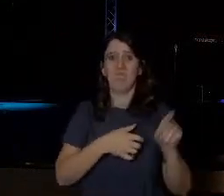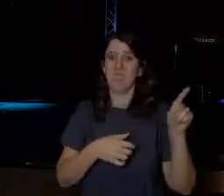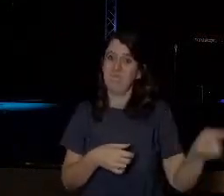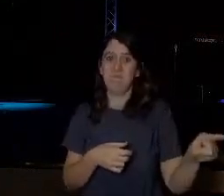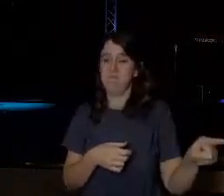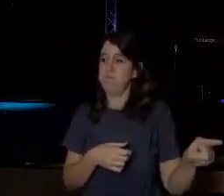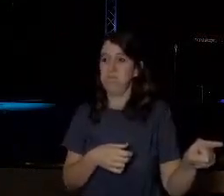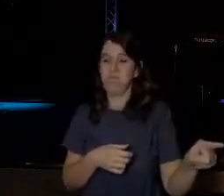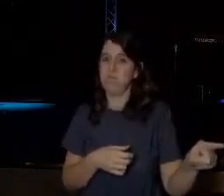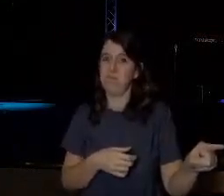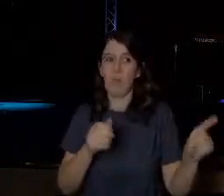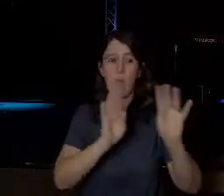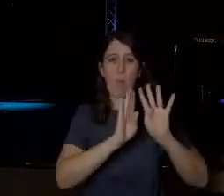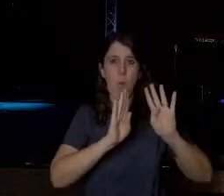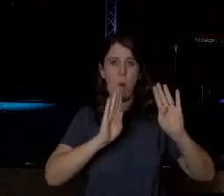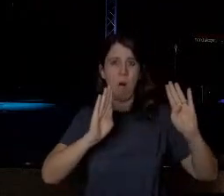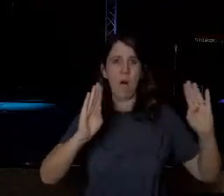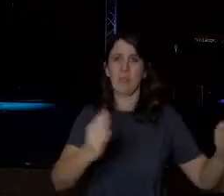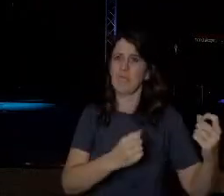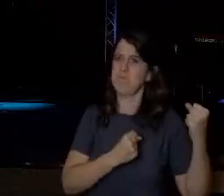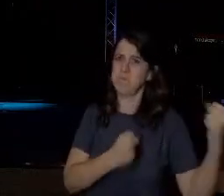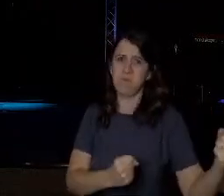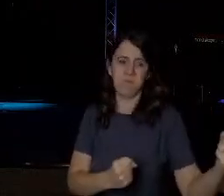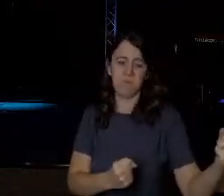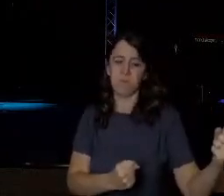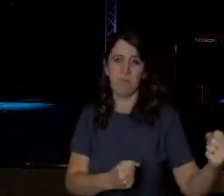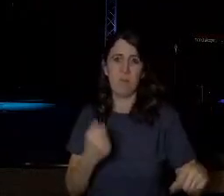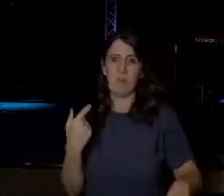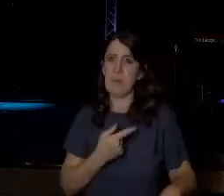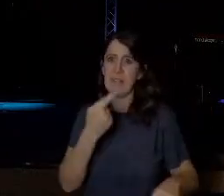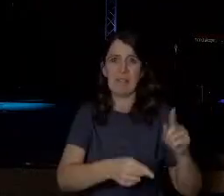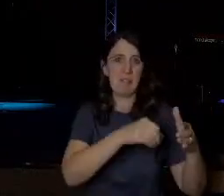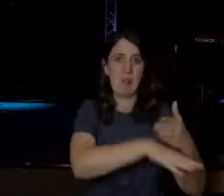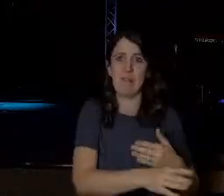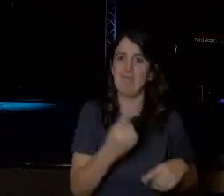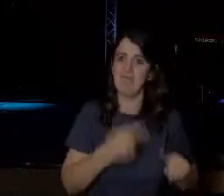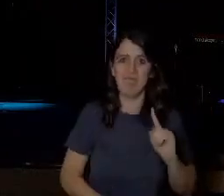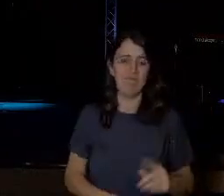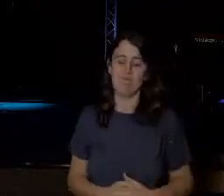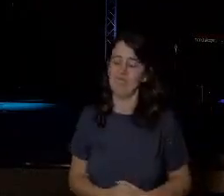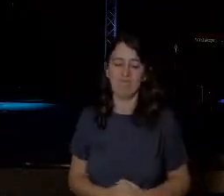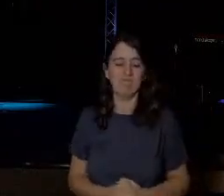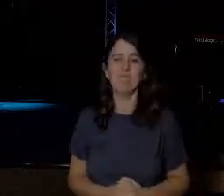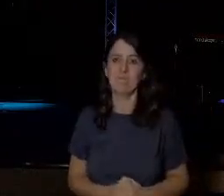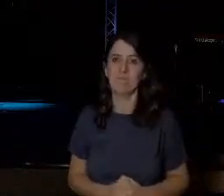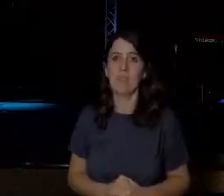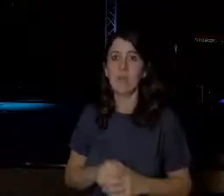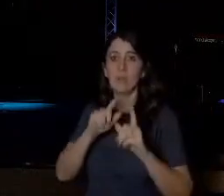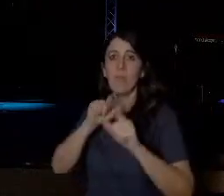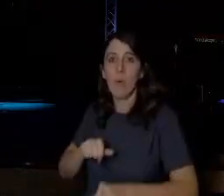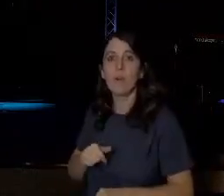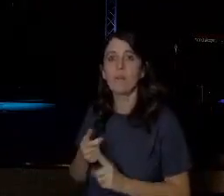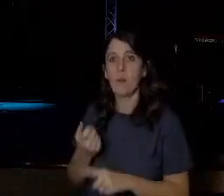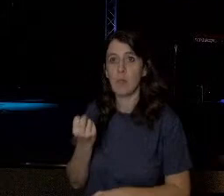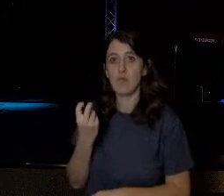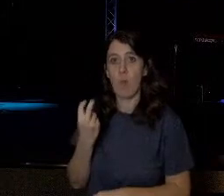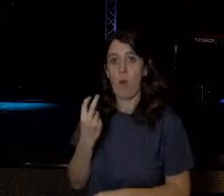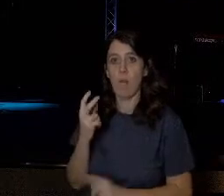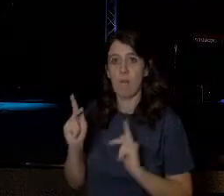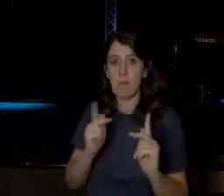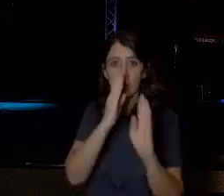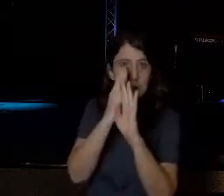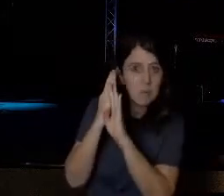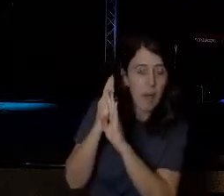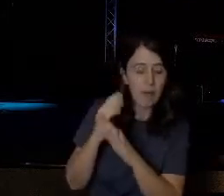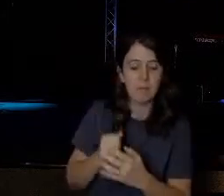But their walls are too fortified. We can't go. That was the report from these 12 spies.